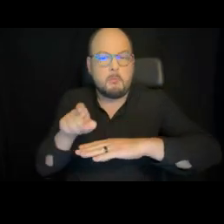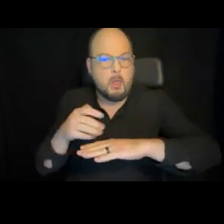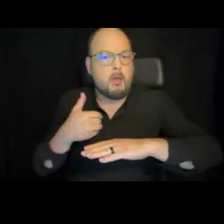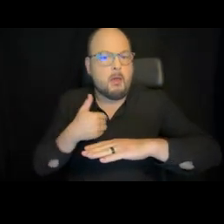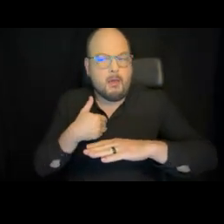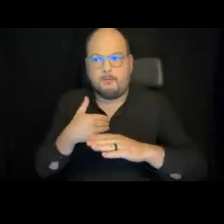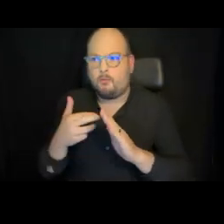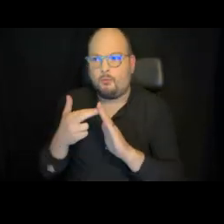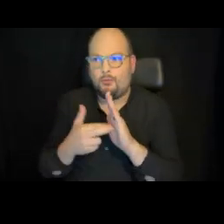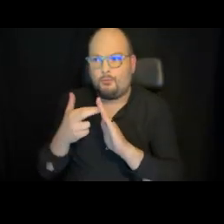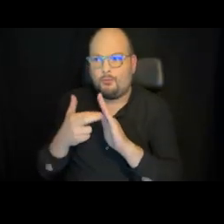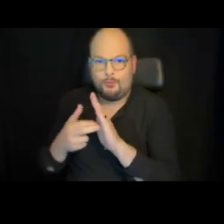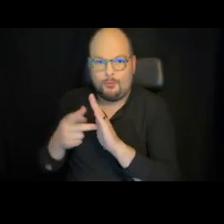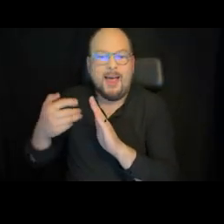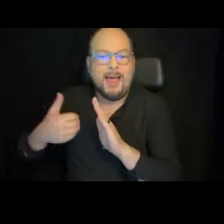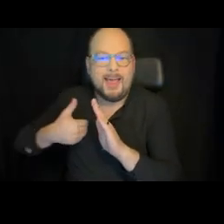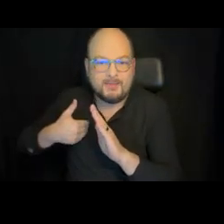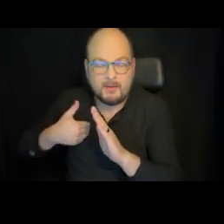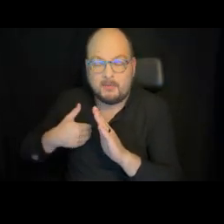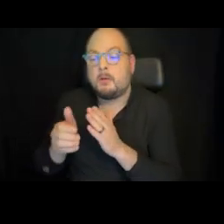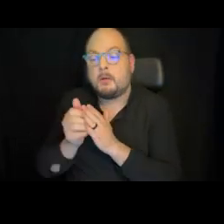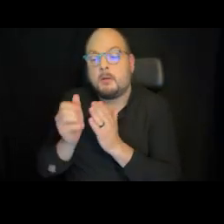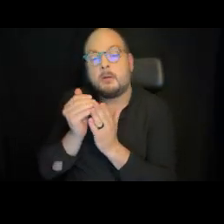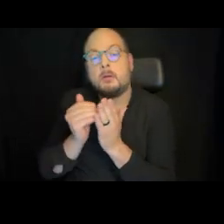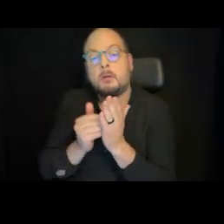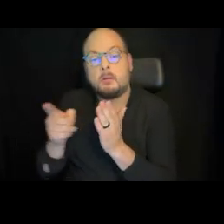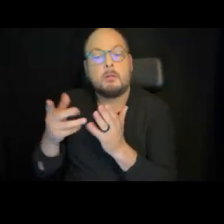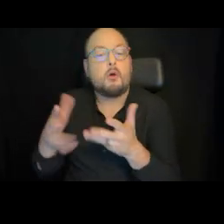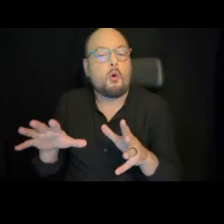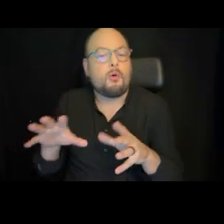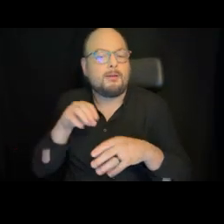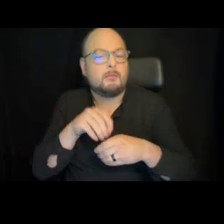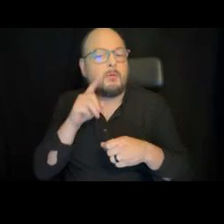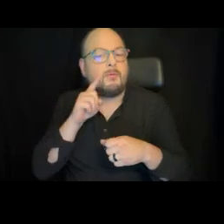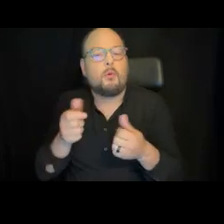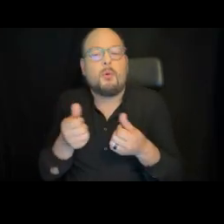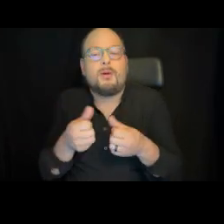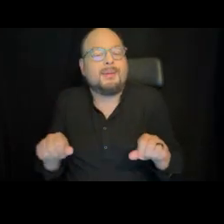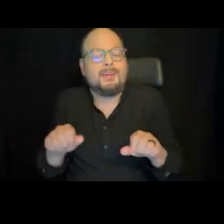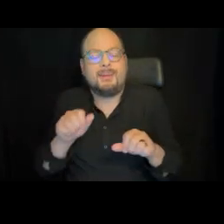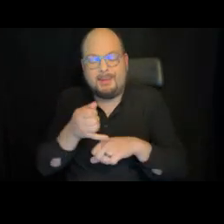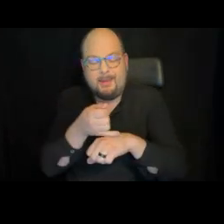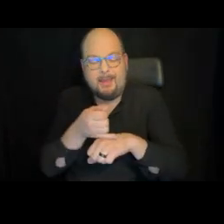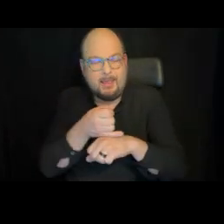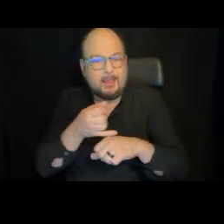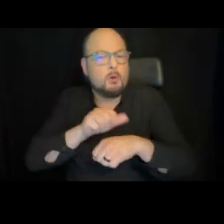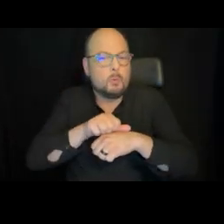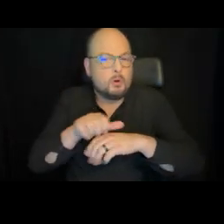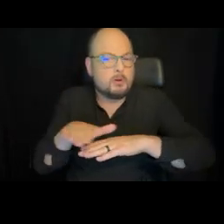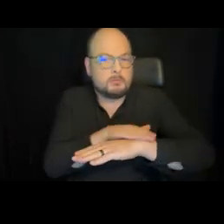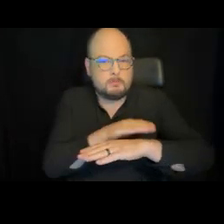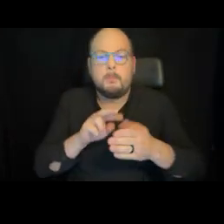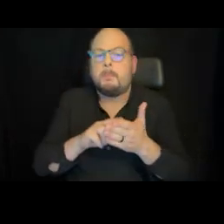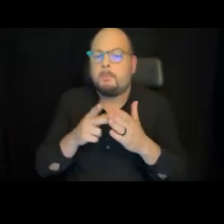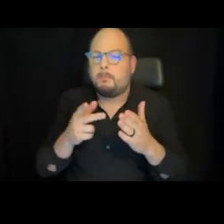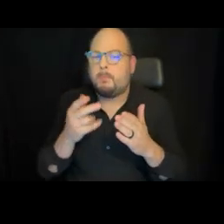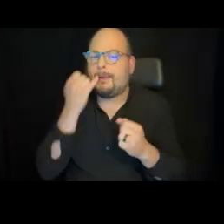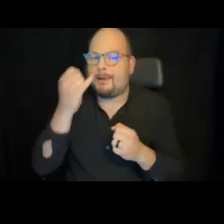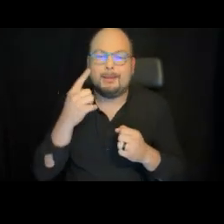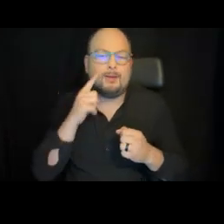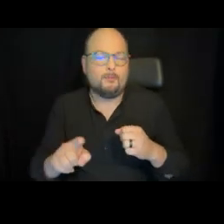these guidelines generally cover fixed or built-in items. So it is best that the work surface be fixed or built in. But for